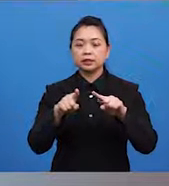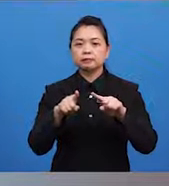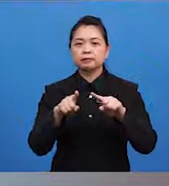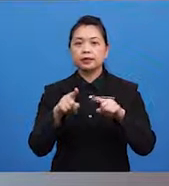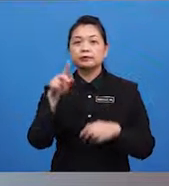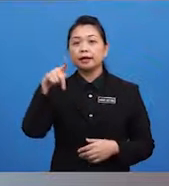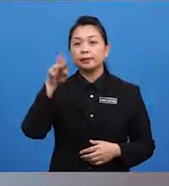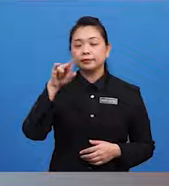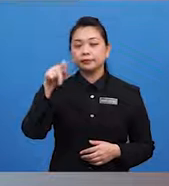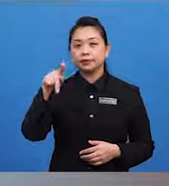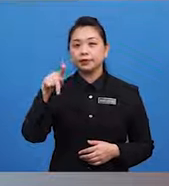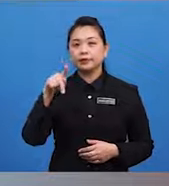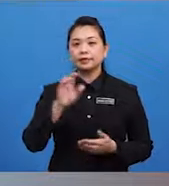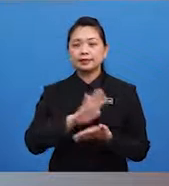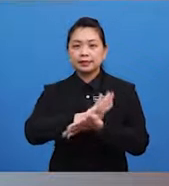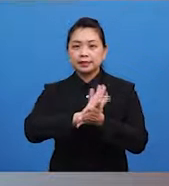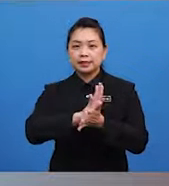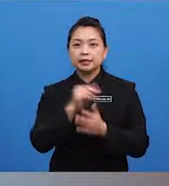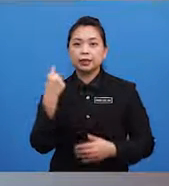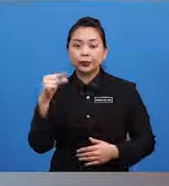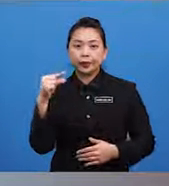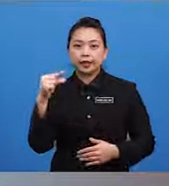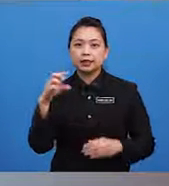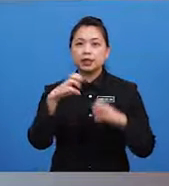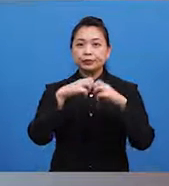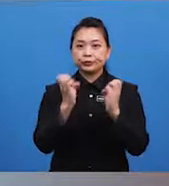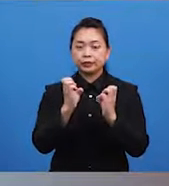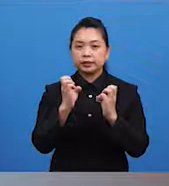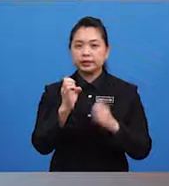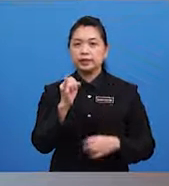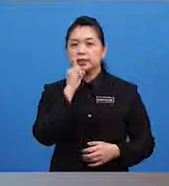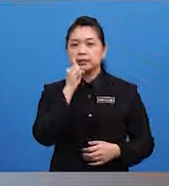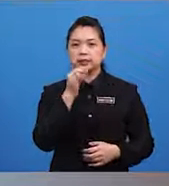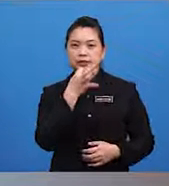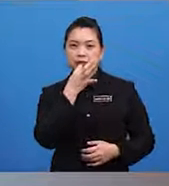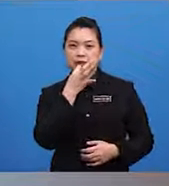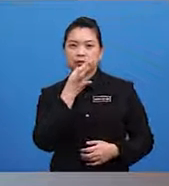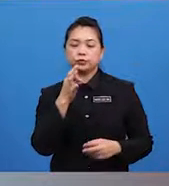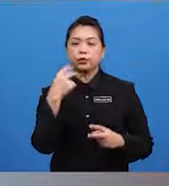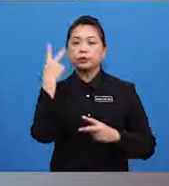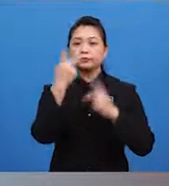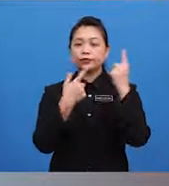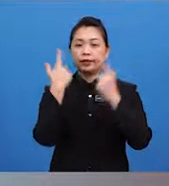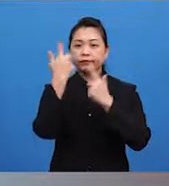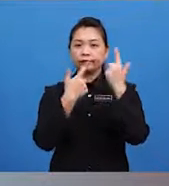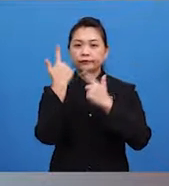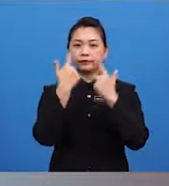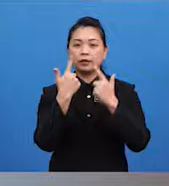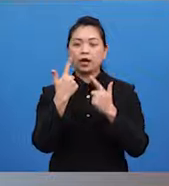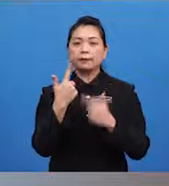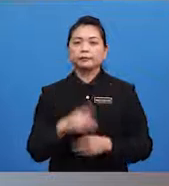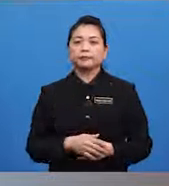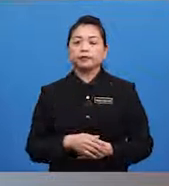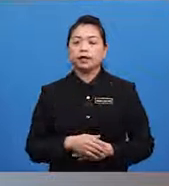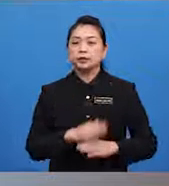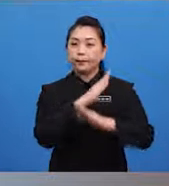cheese. The green, spiky durian is an awkward travel companion. It is banned